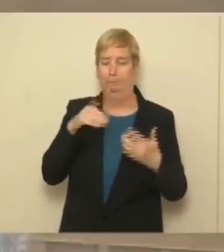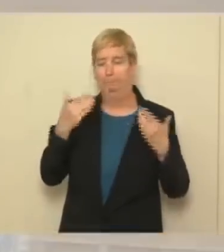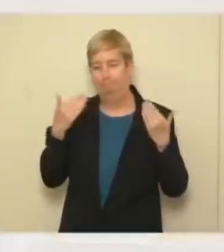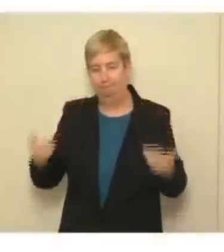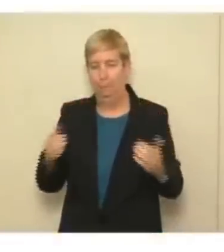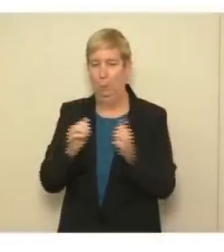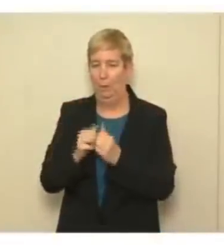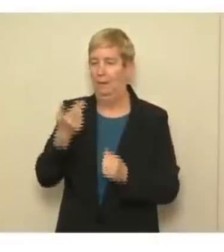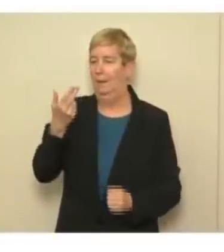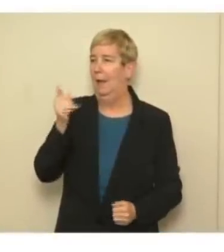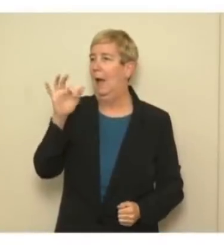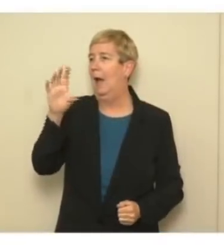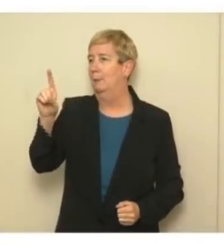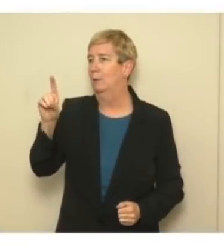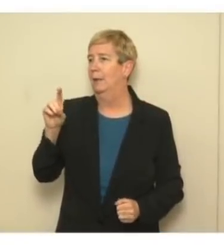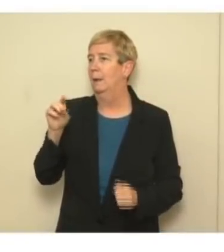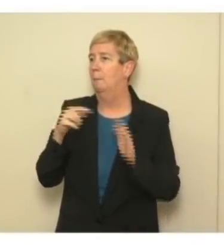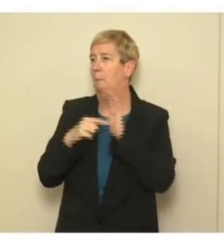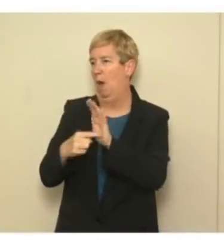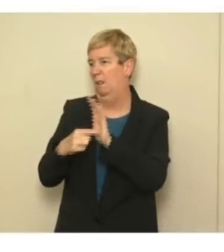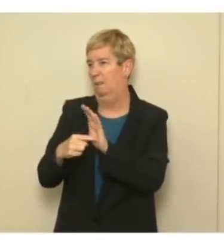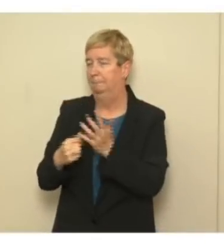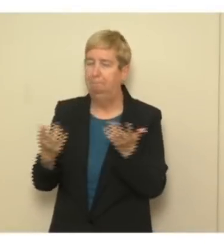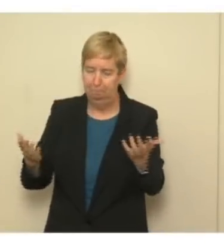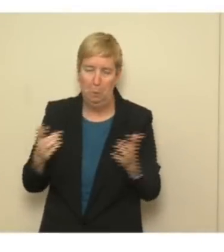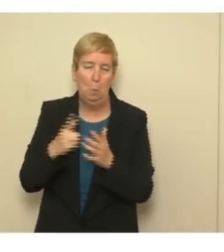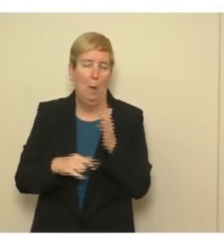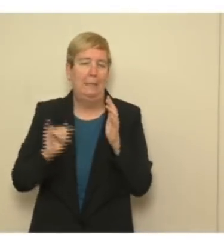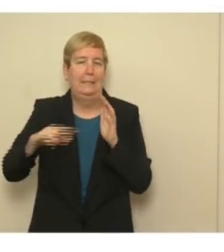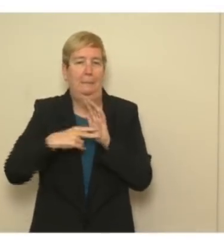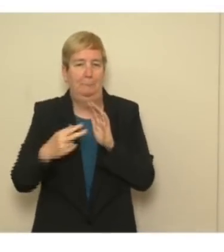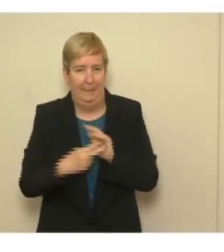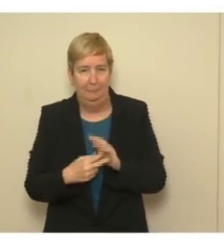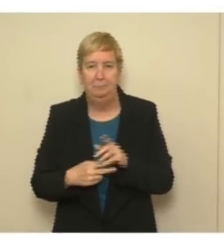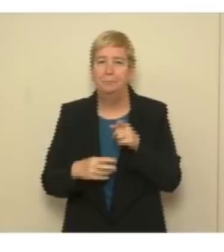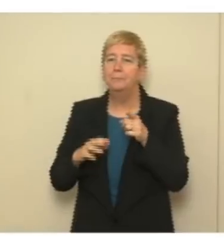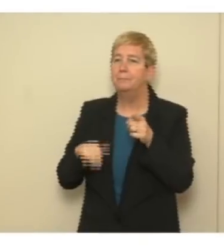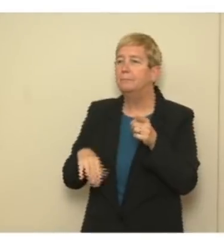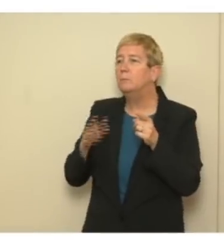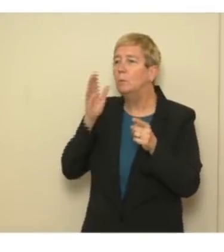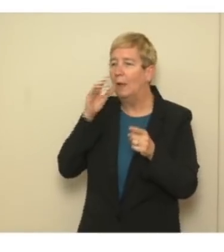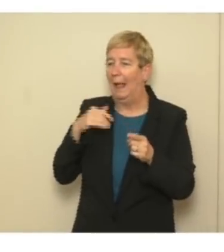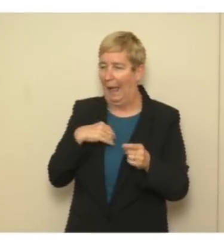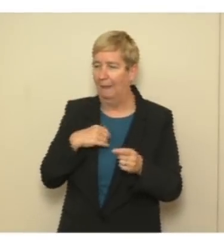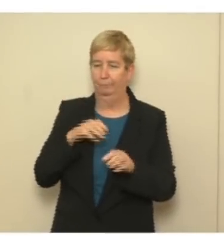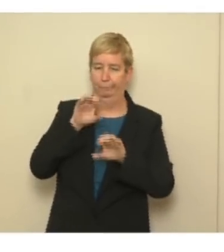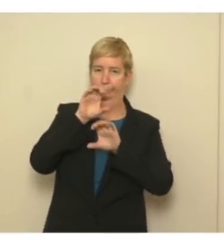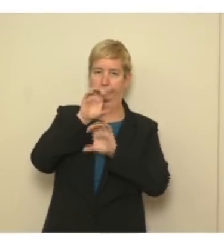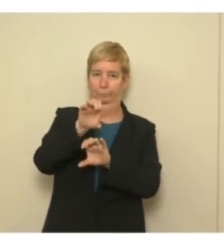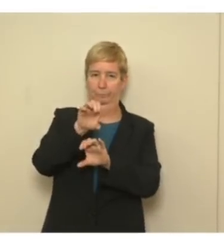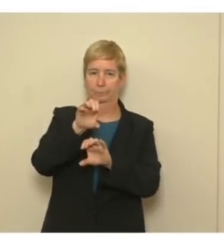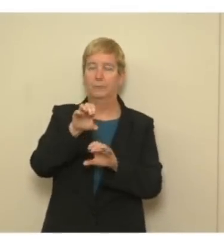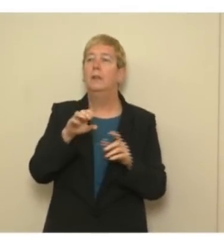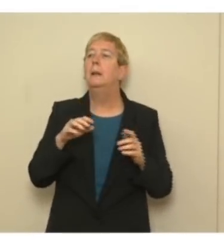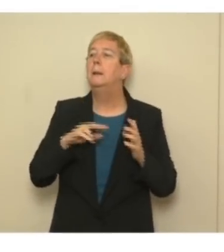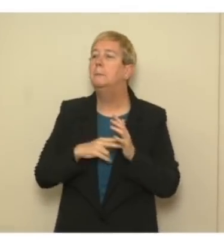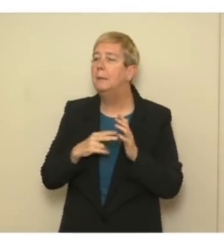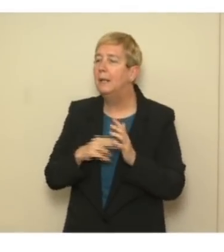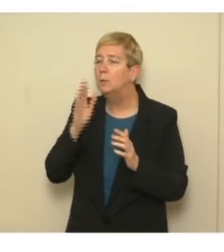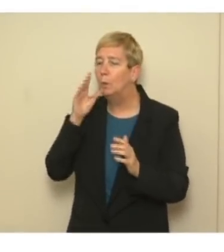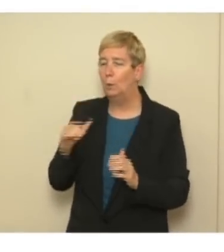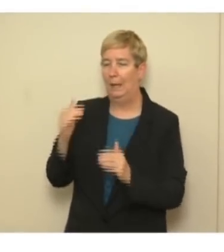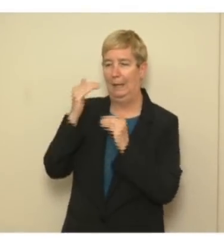does the hybrid model mean? And as you can see on the slide, the combination of the hybrid model that we have is it'll limit the amount